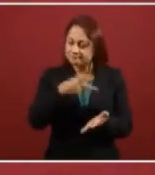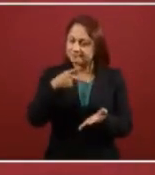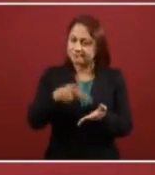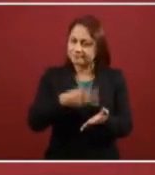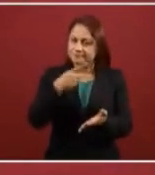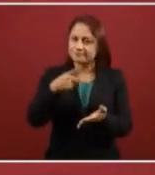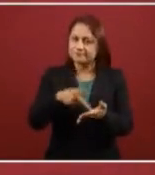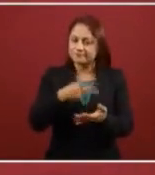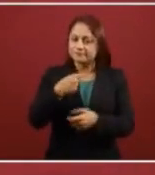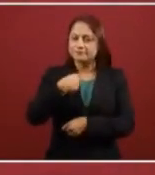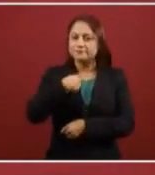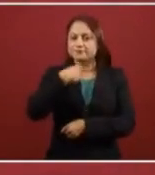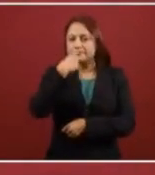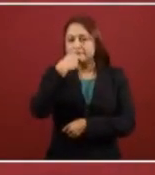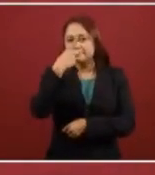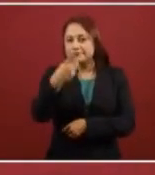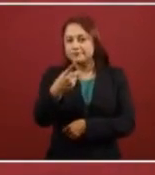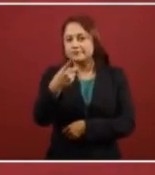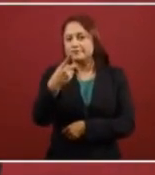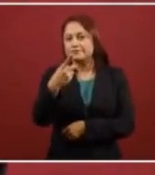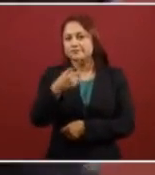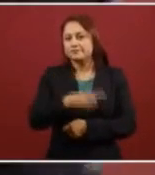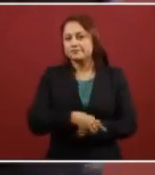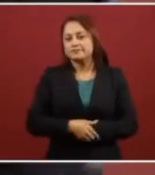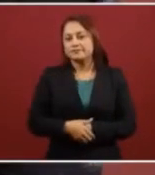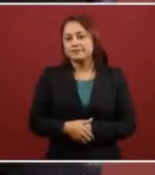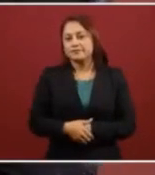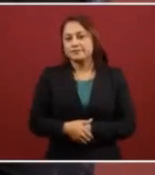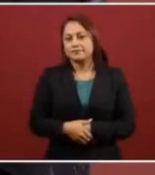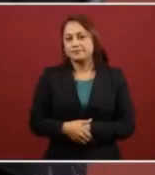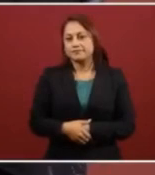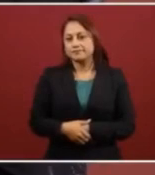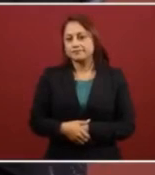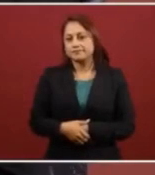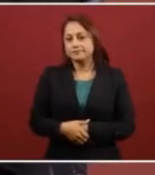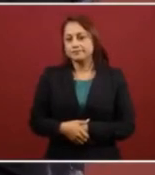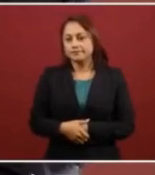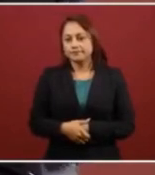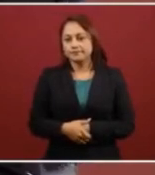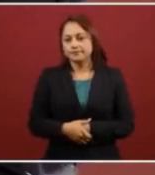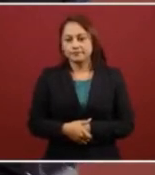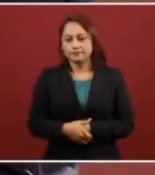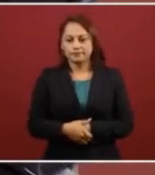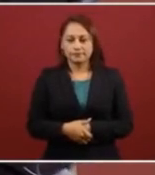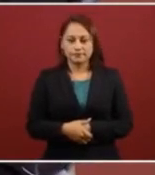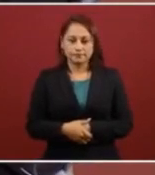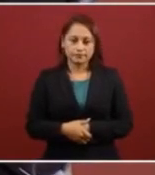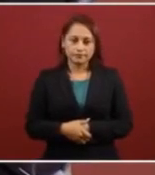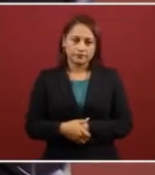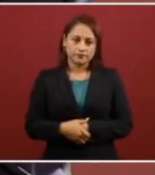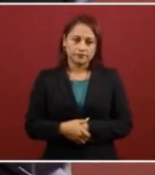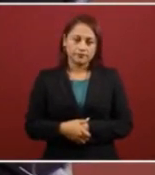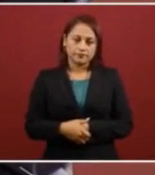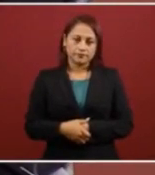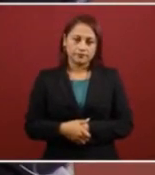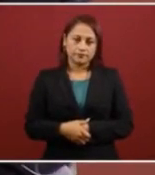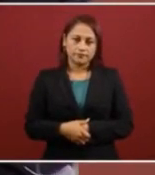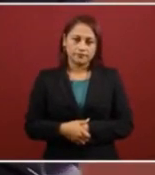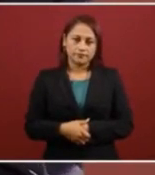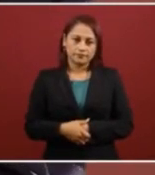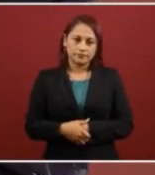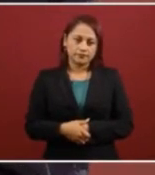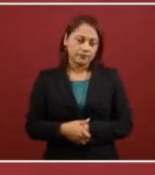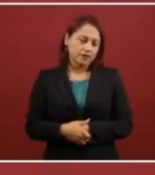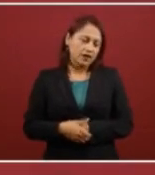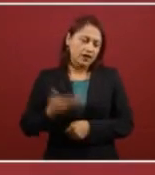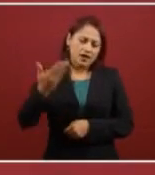señalar de I've que been trying to signal out desde show siempre that it's always existe